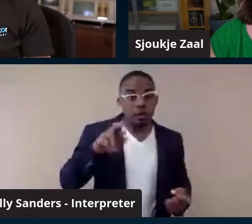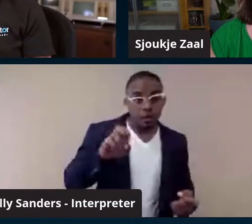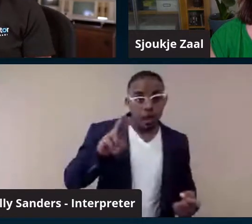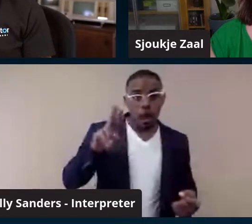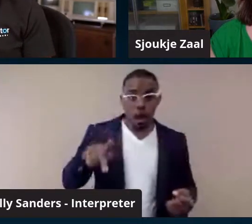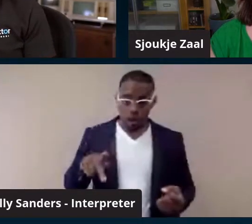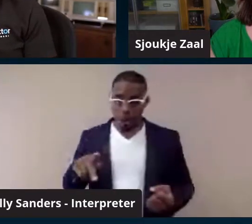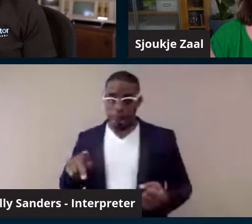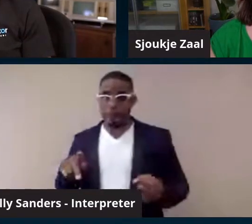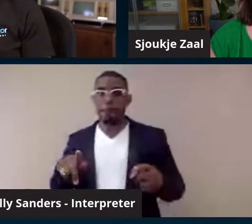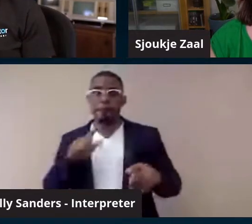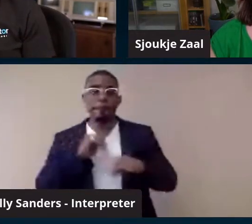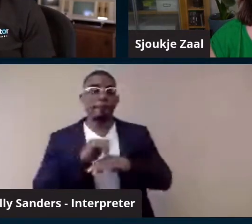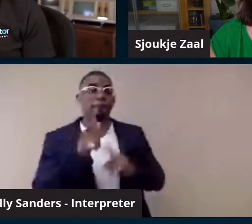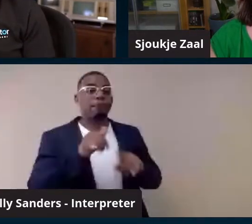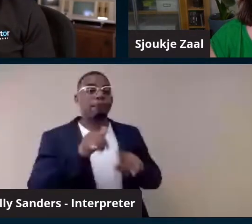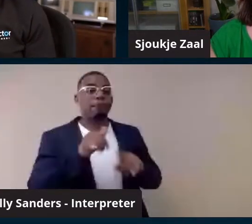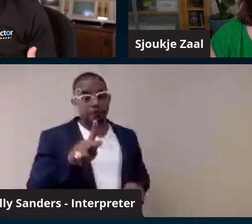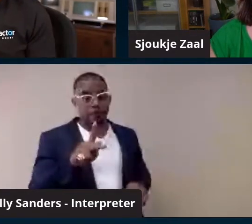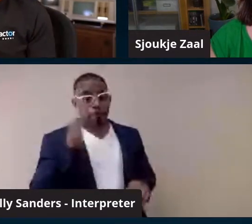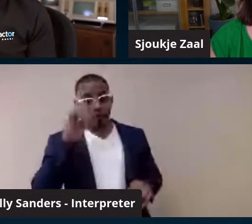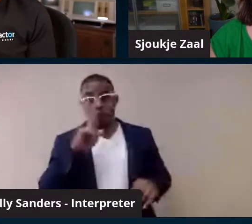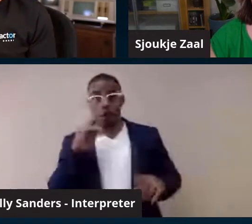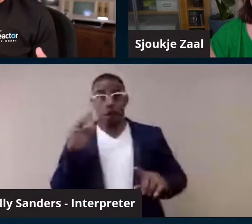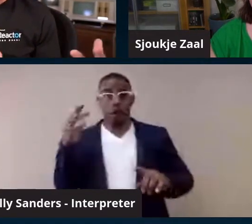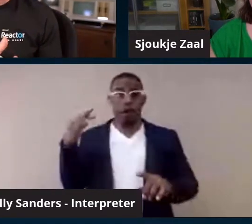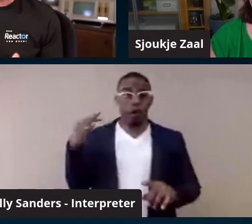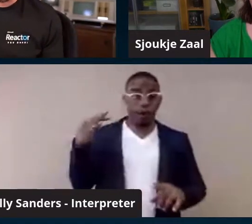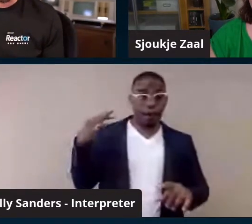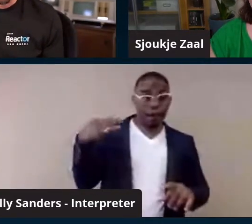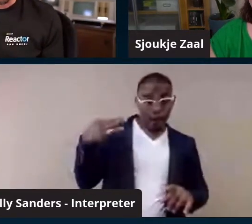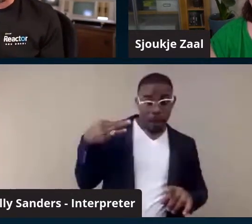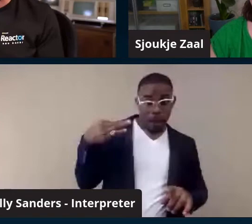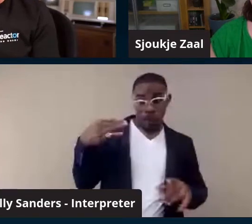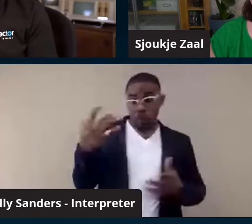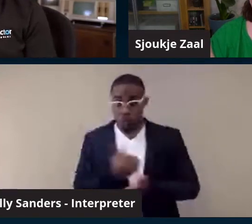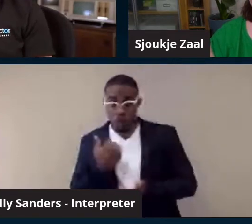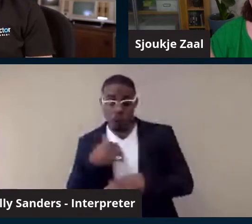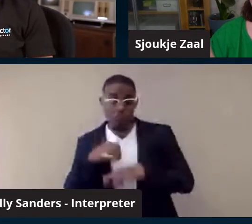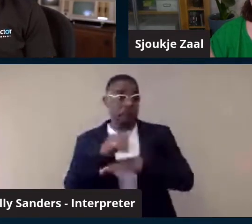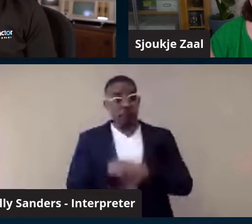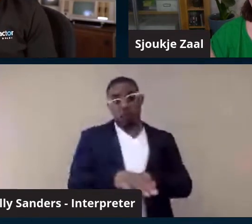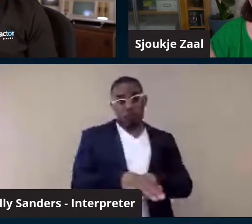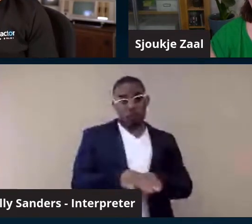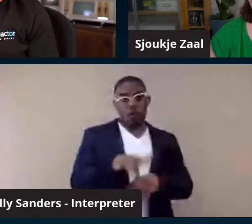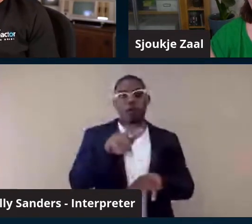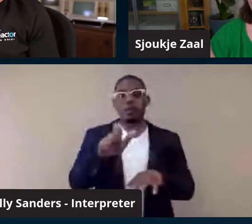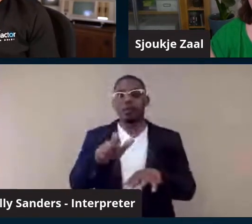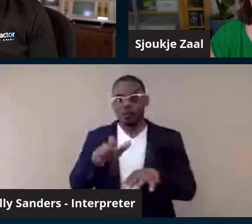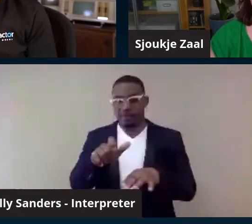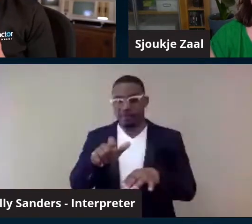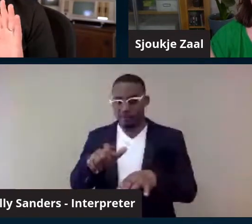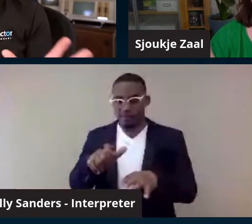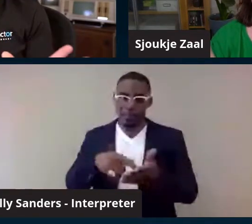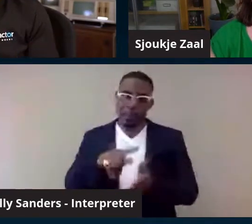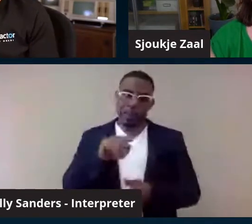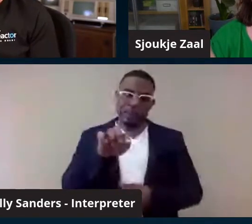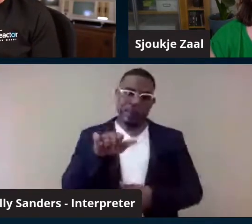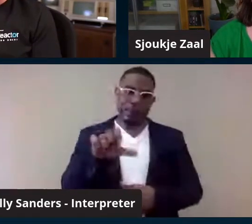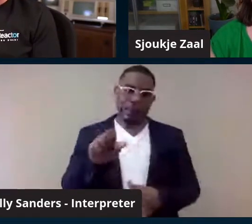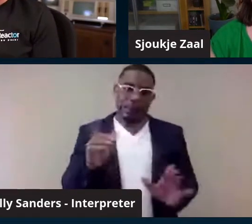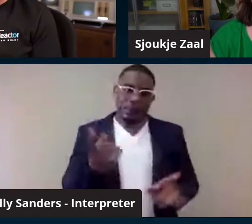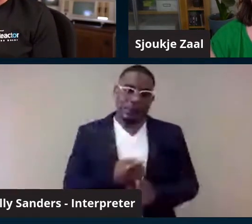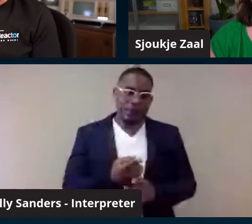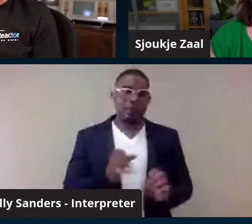they're shipped from the UK. So if you apply and you win and we ship them, you need to pay import taxes probably. So